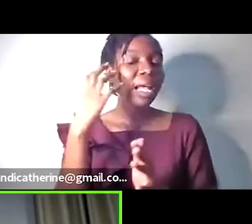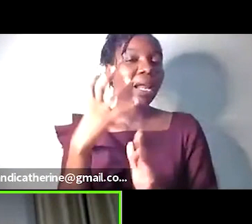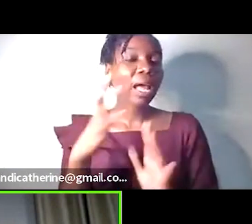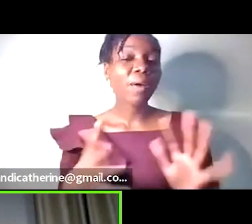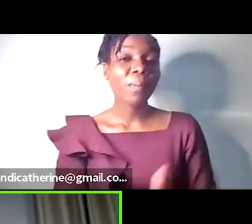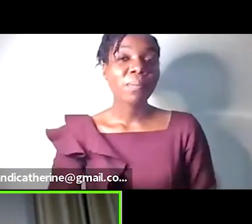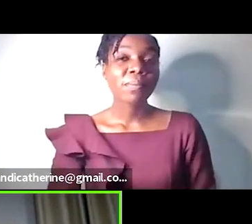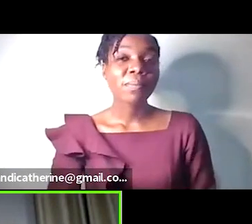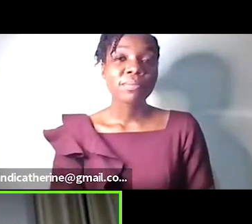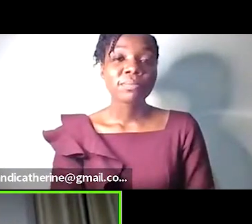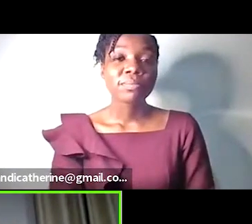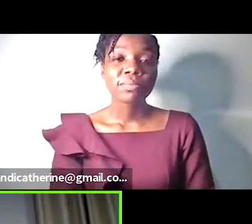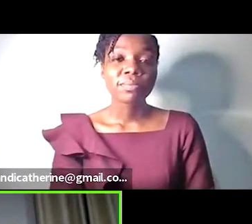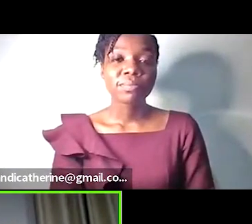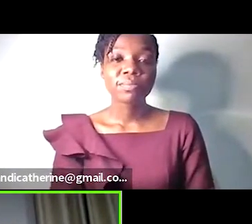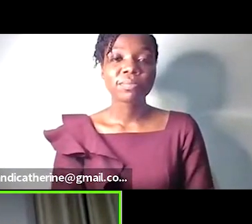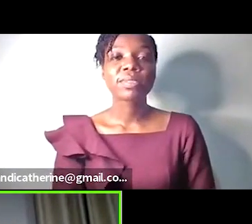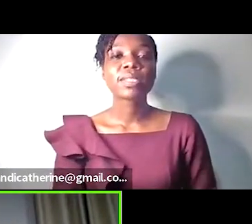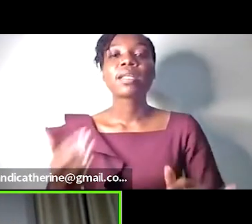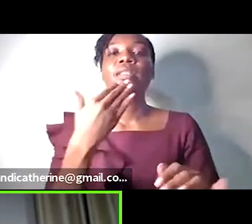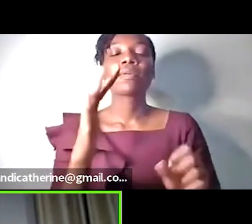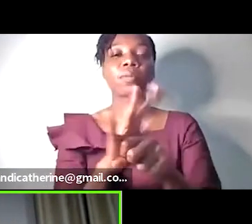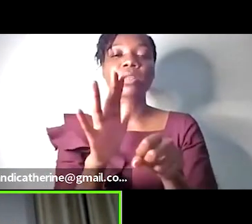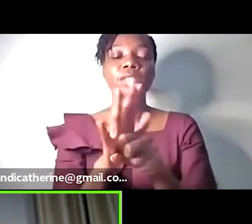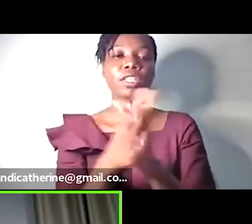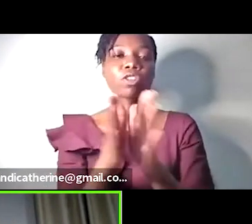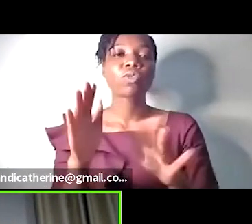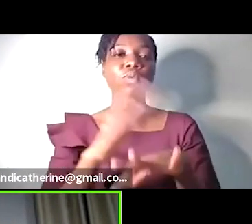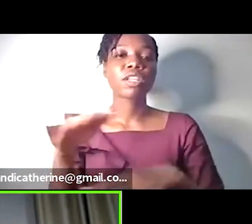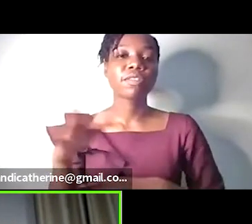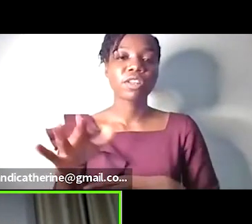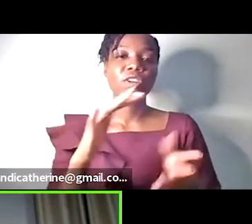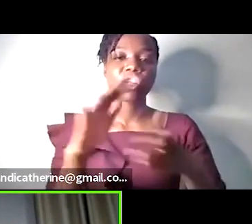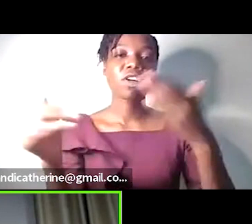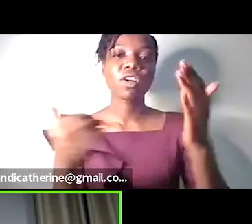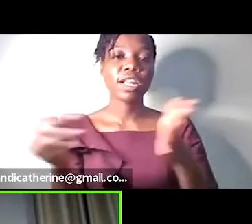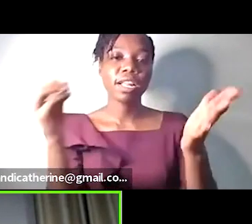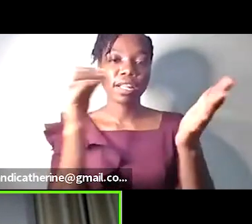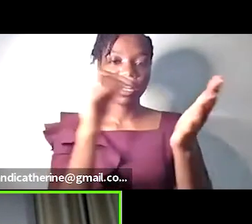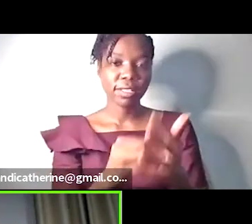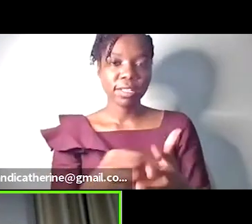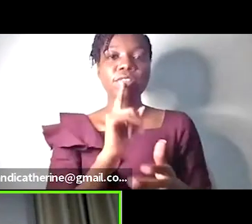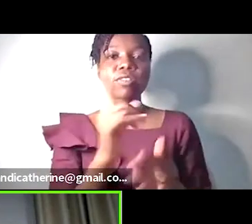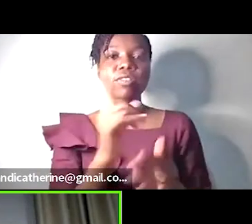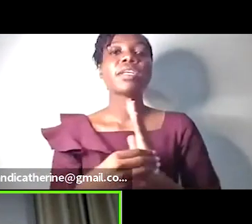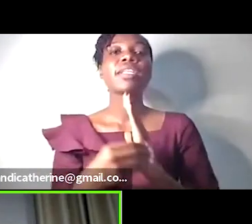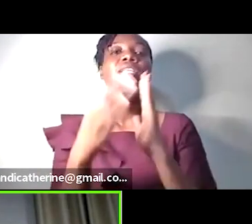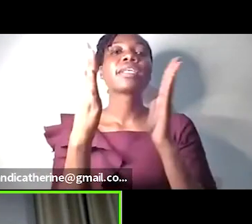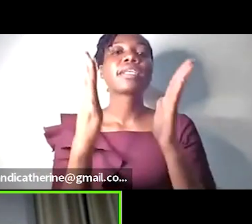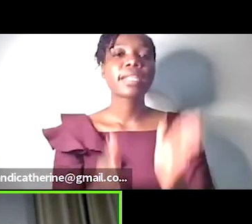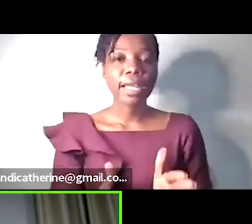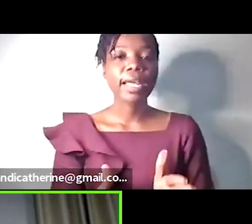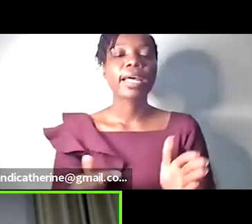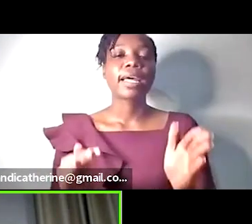Thank you, Grace, and good evening once again to our audience this evening. Leadership and the cultural